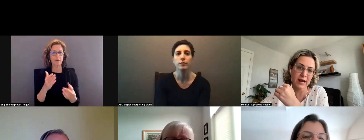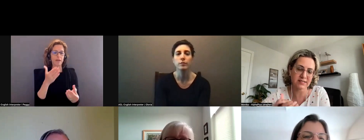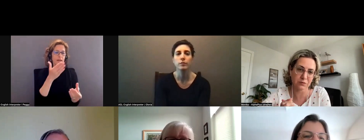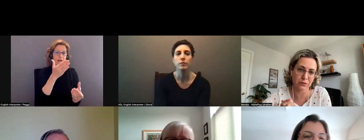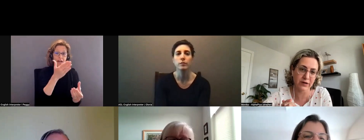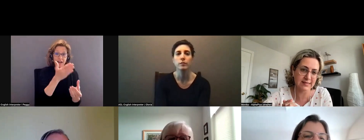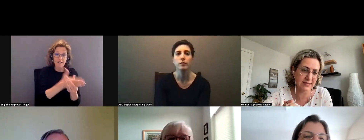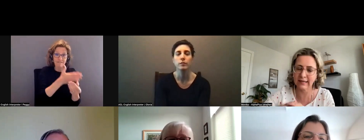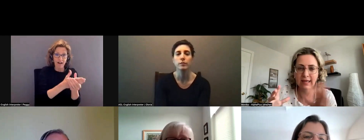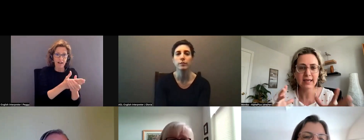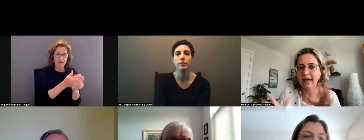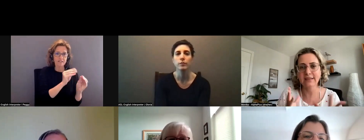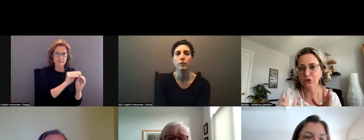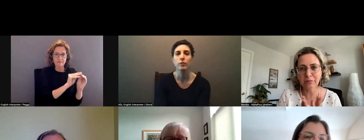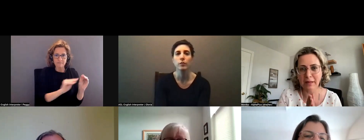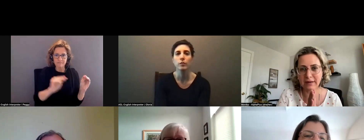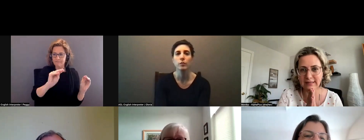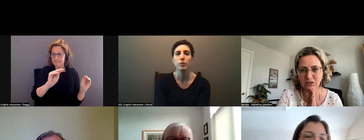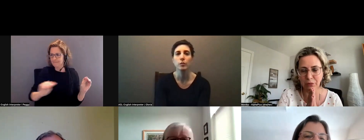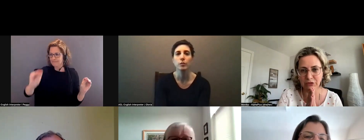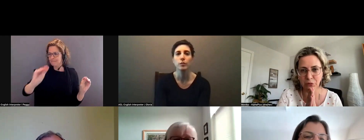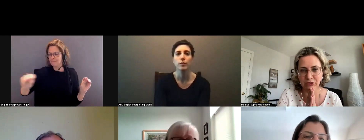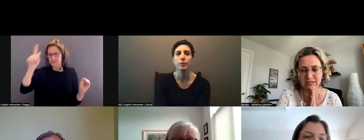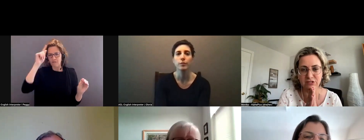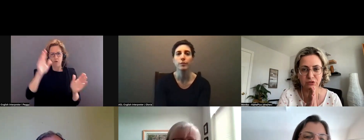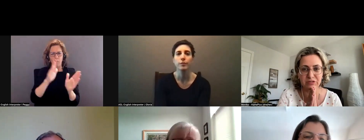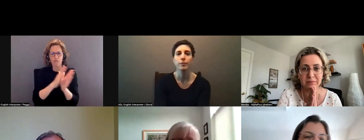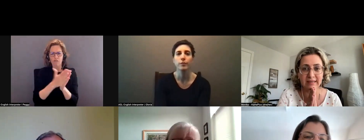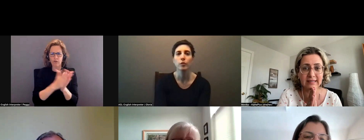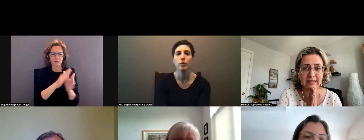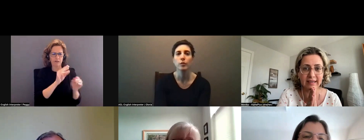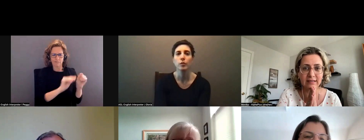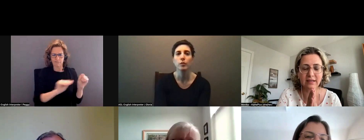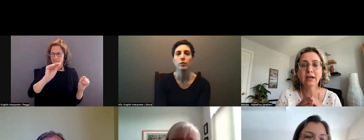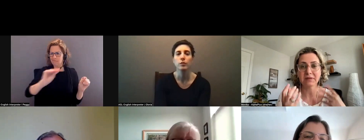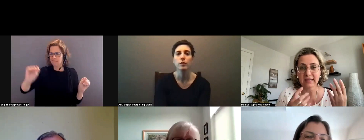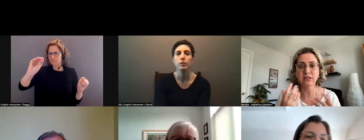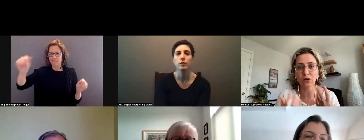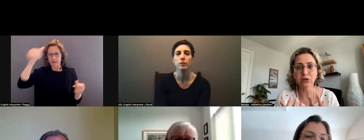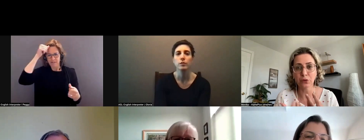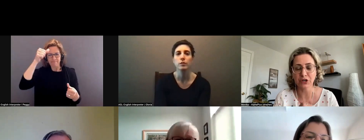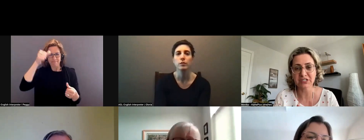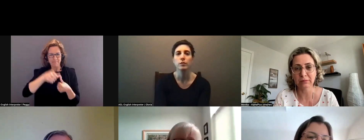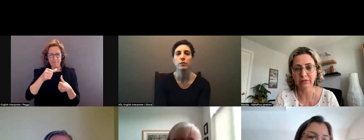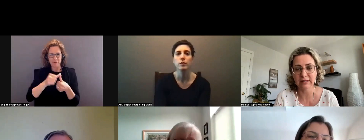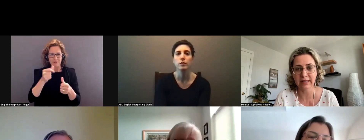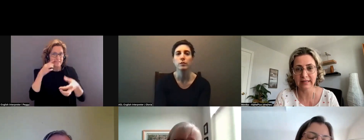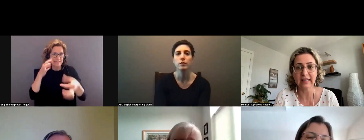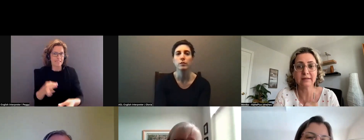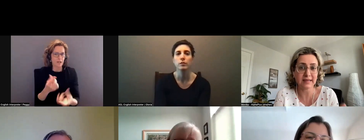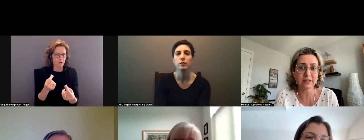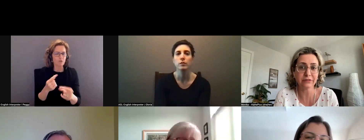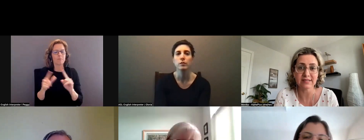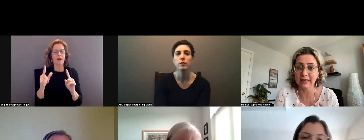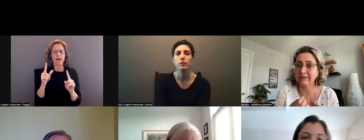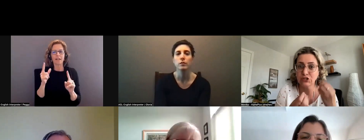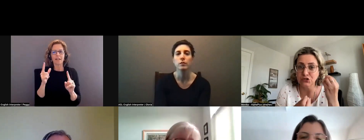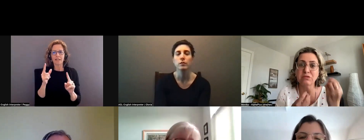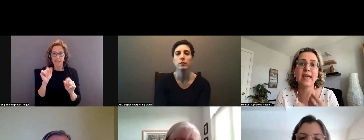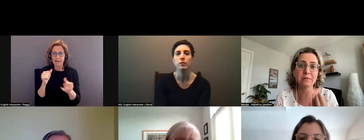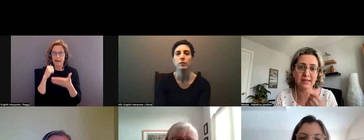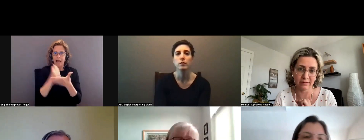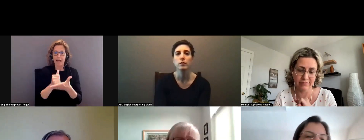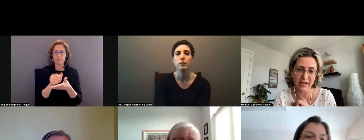folder as they're progressing. And I don't remember at this point what decision was made at the end, but I know those are some of the things that can make a difference, like even